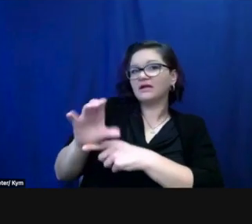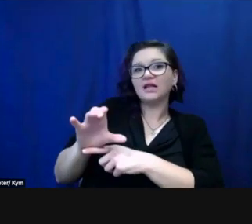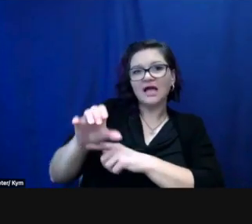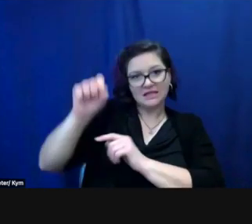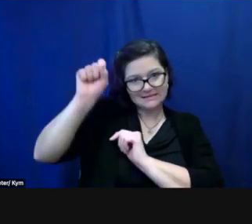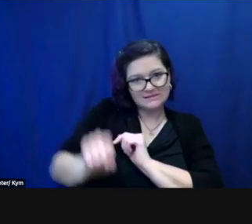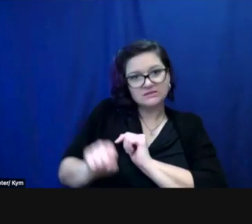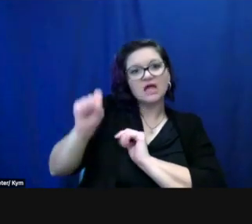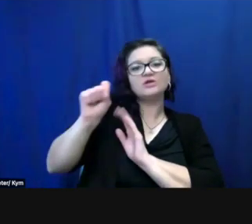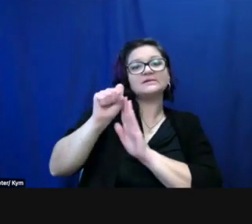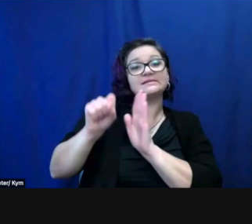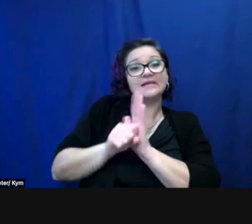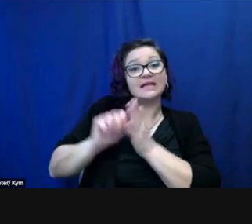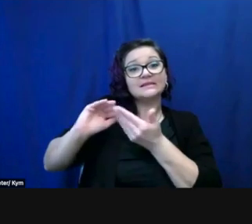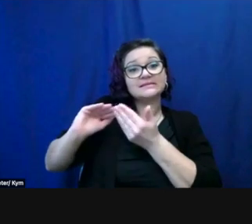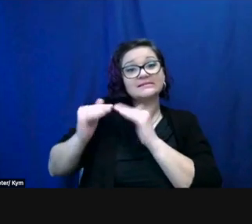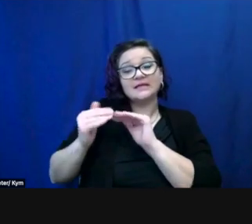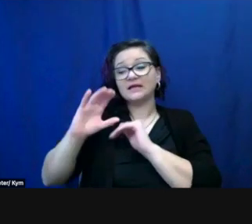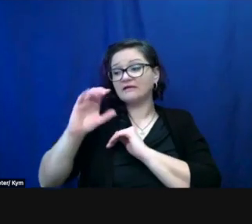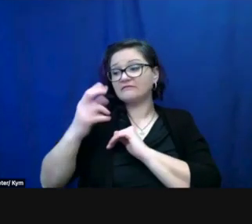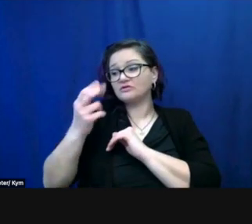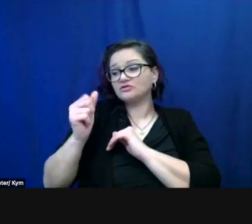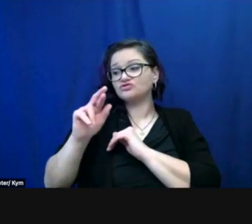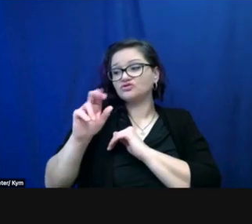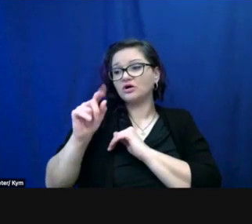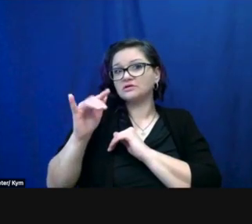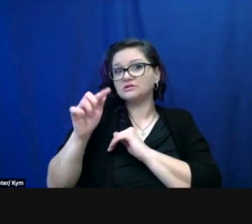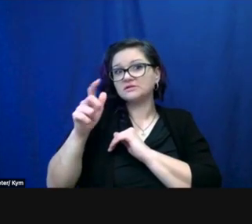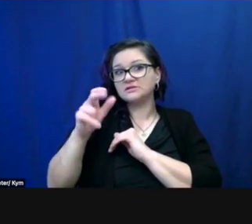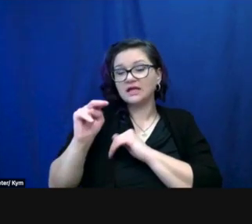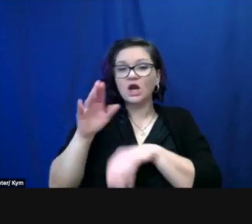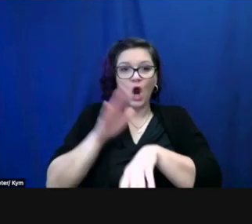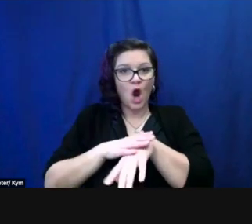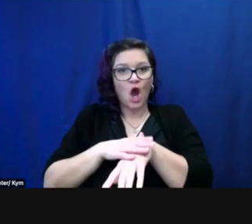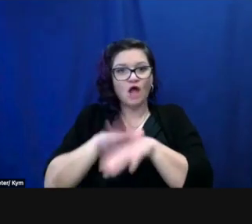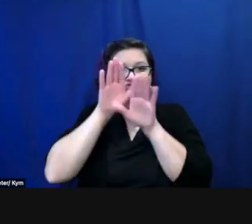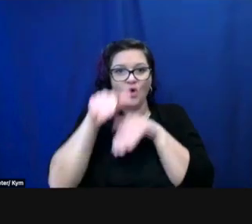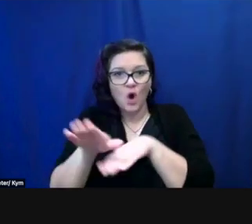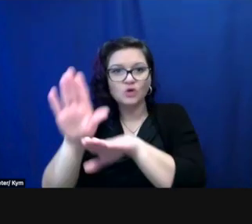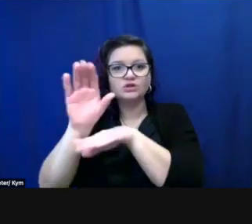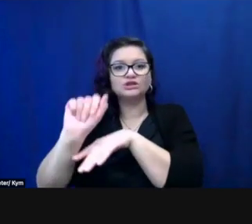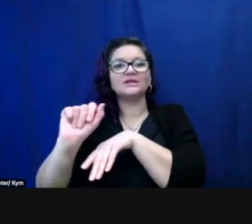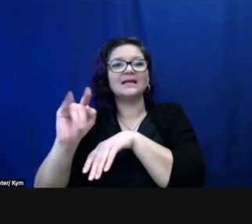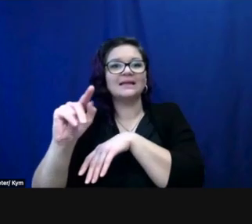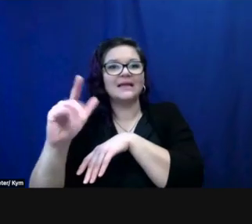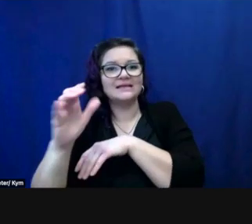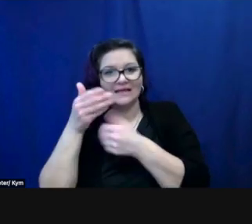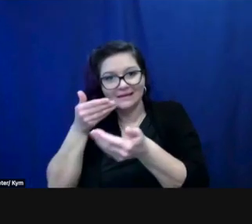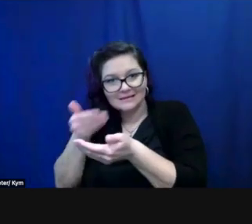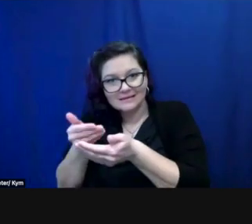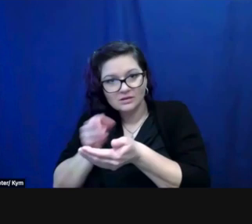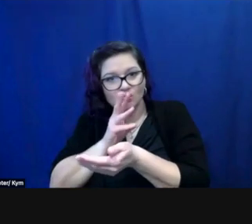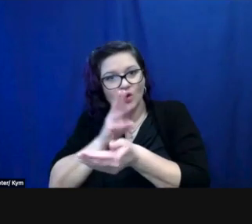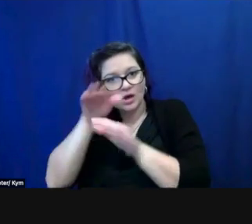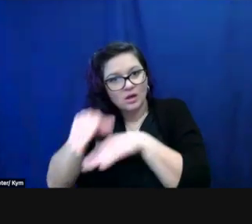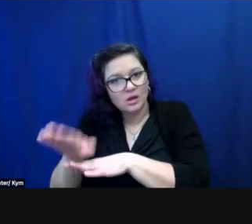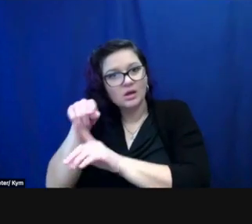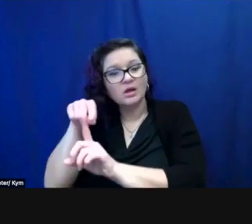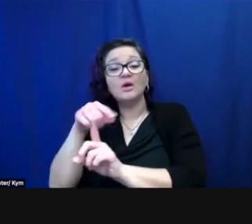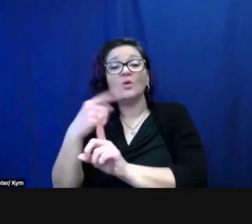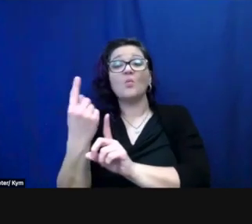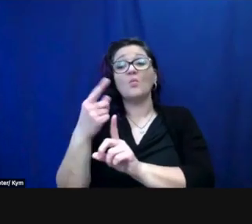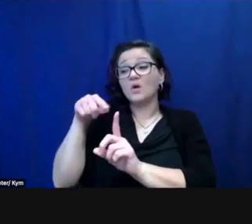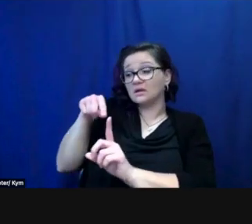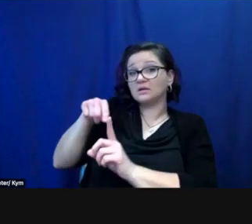state, in the city of Charleston. We're right on the Atlantic Ocean by the water, and it's a city that was one of the